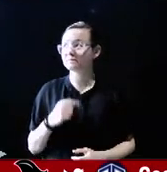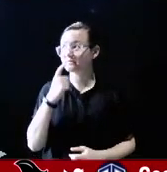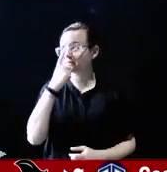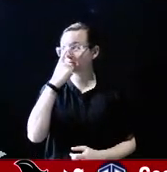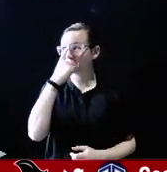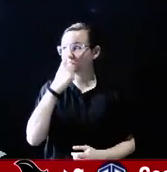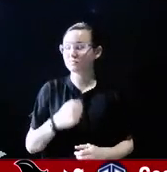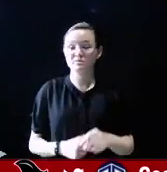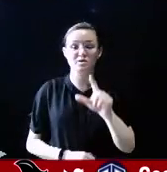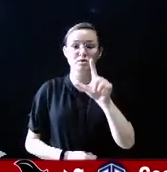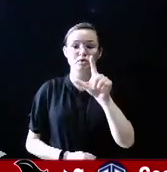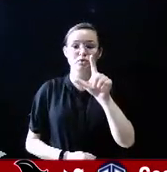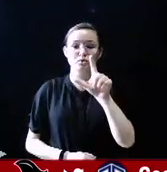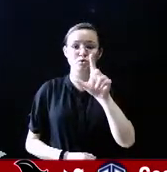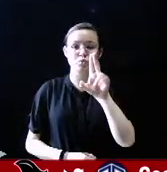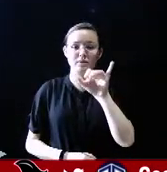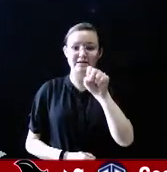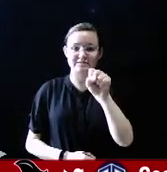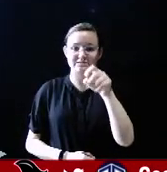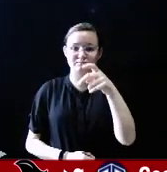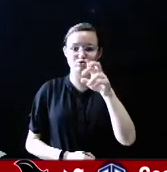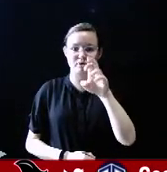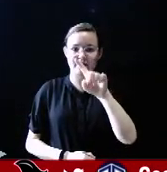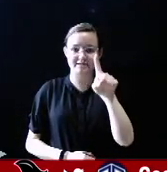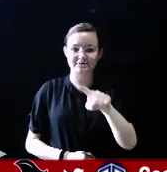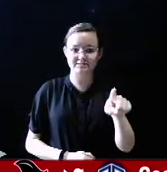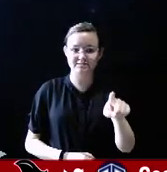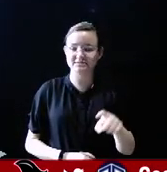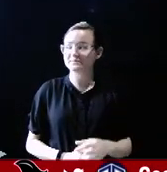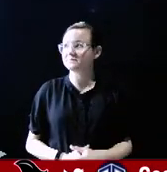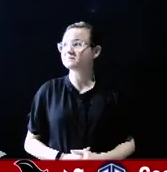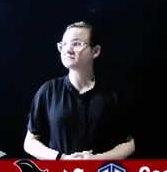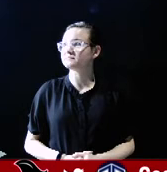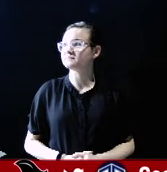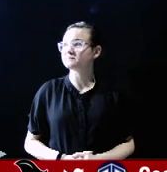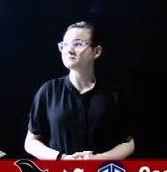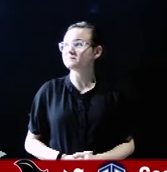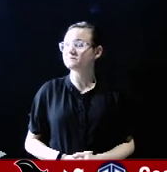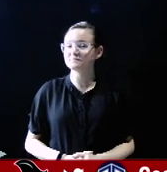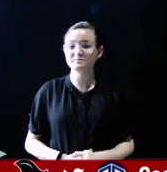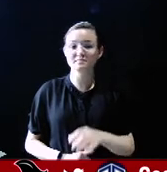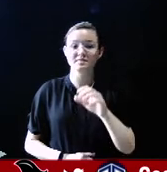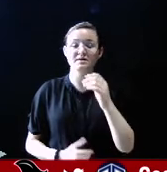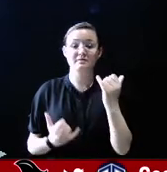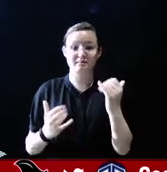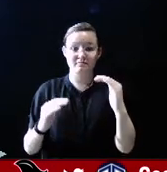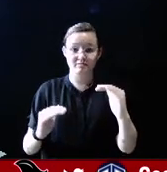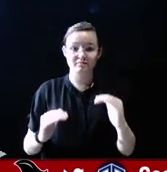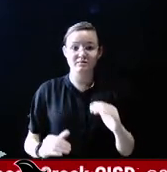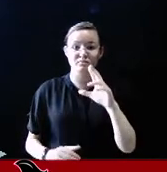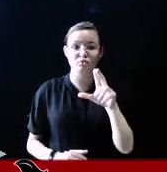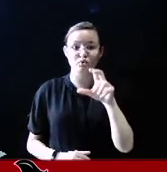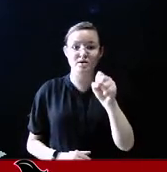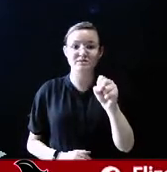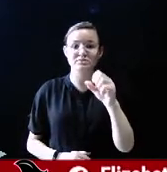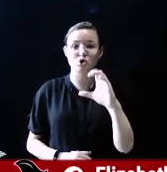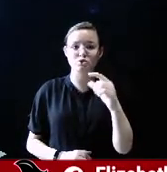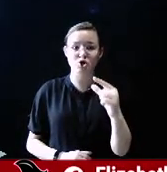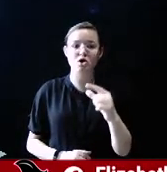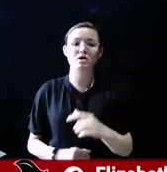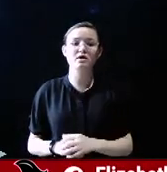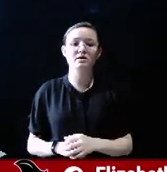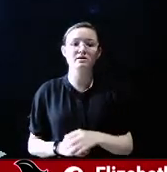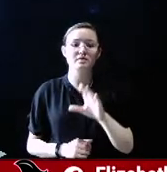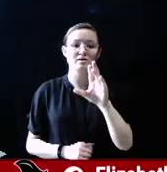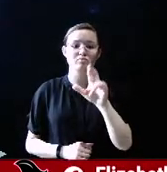Luis Perez. Enlisting in the United States Coast Guard,